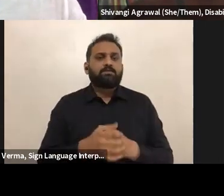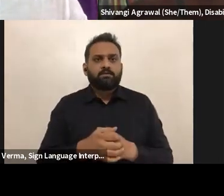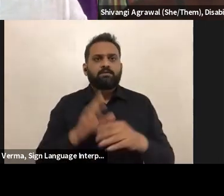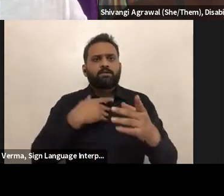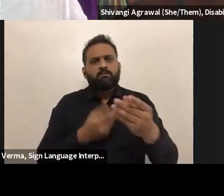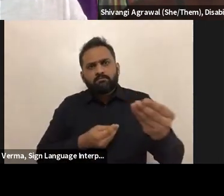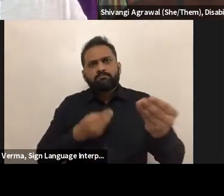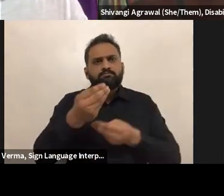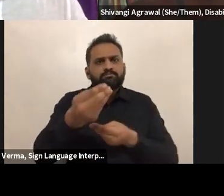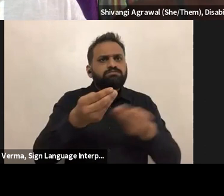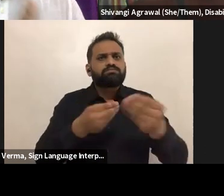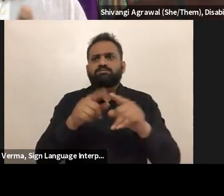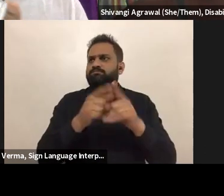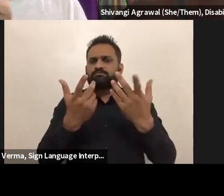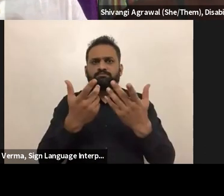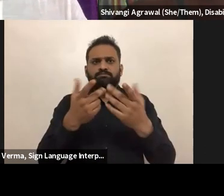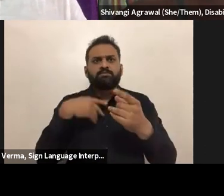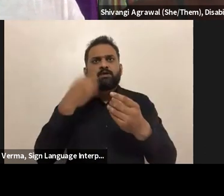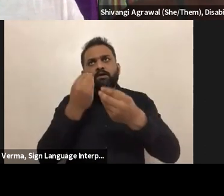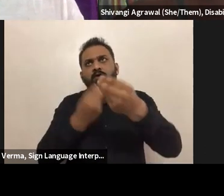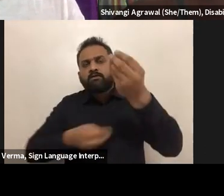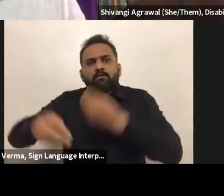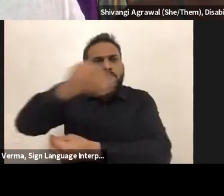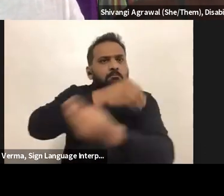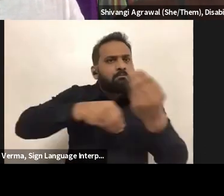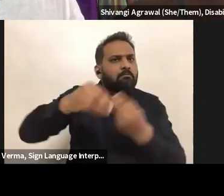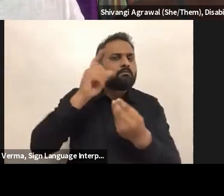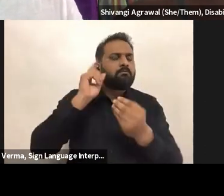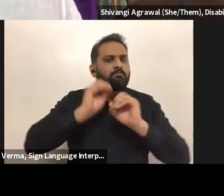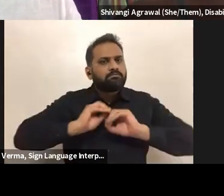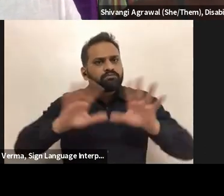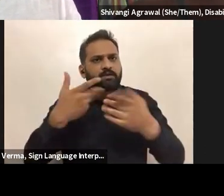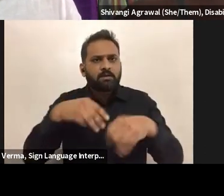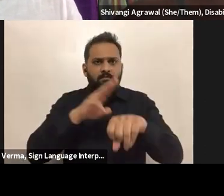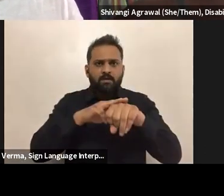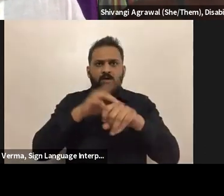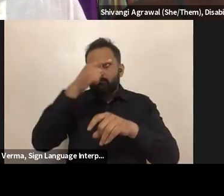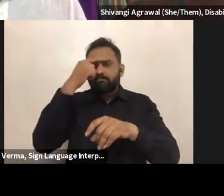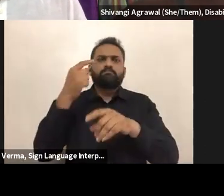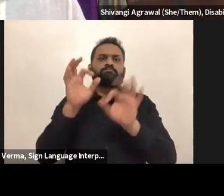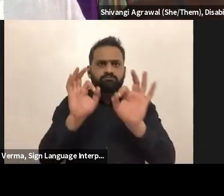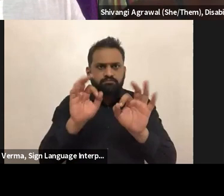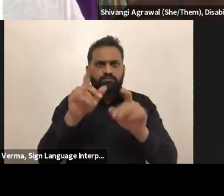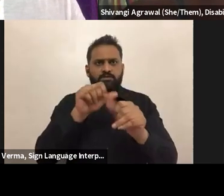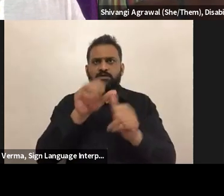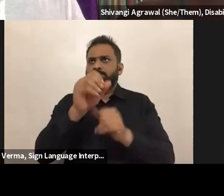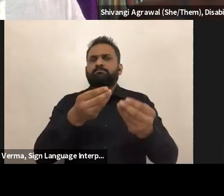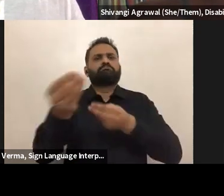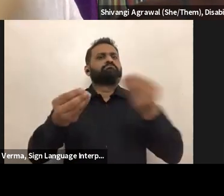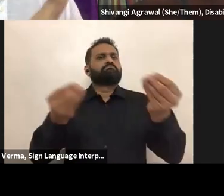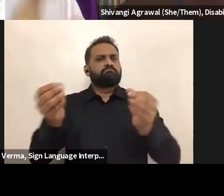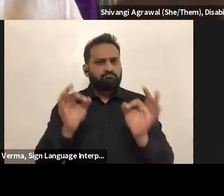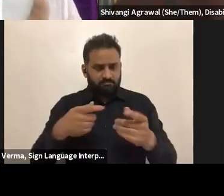cross-border information interchange. Uh, Members get an opportunity to get access to